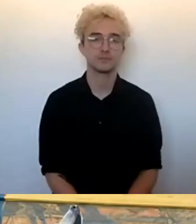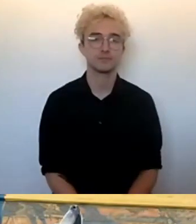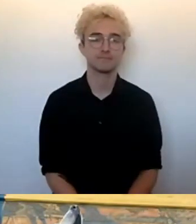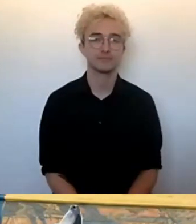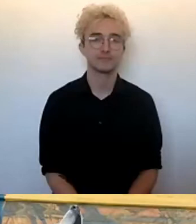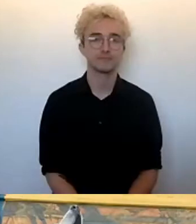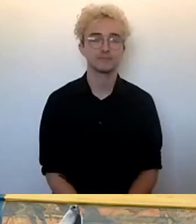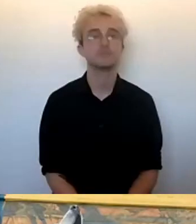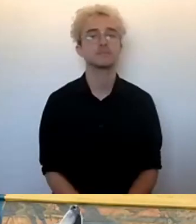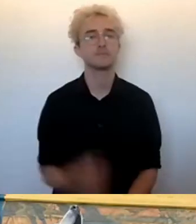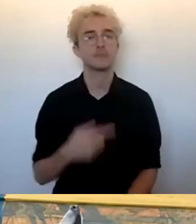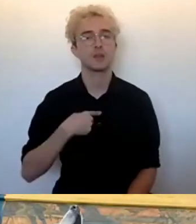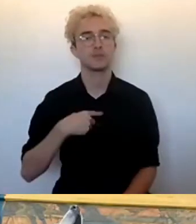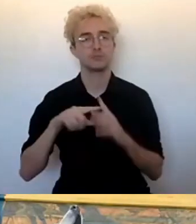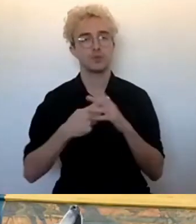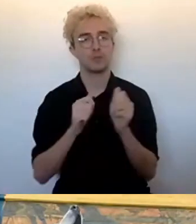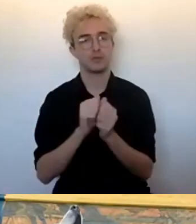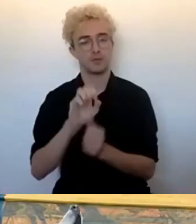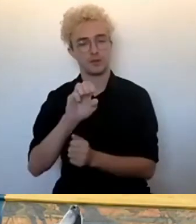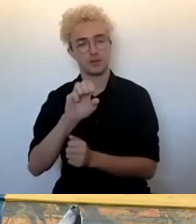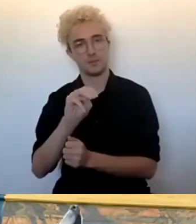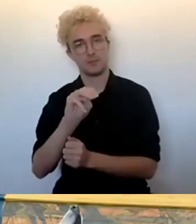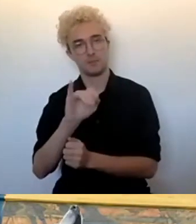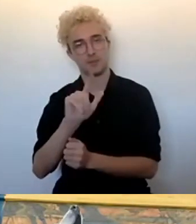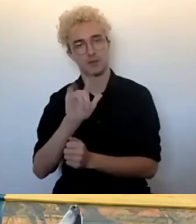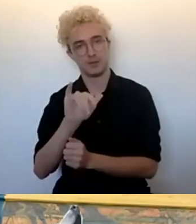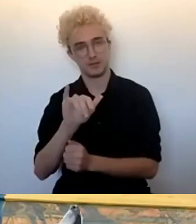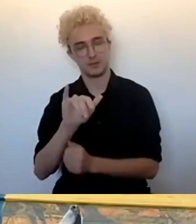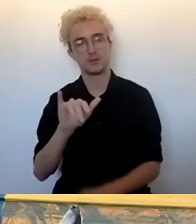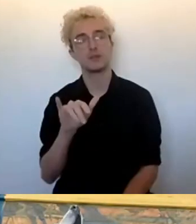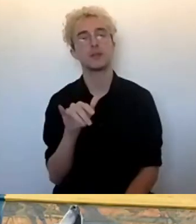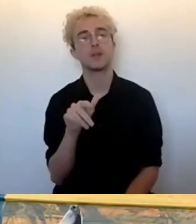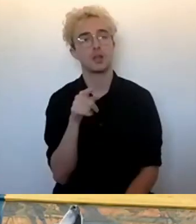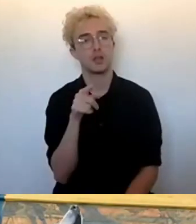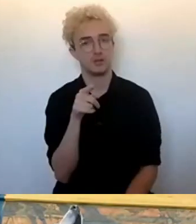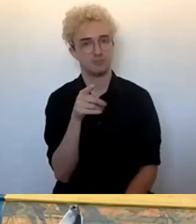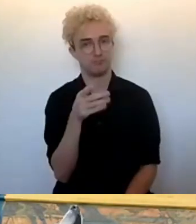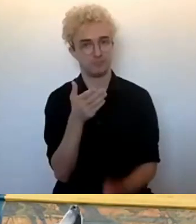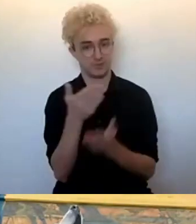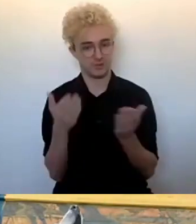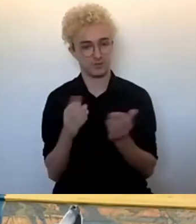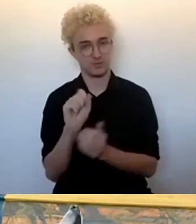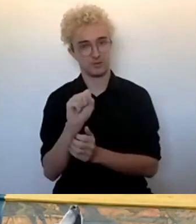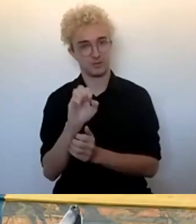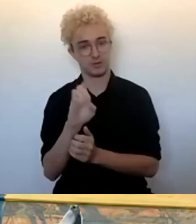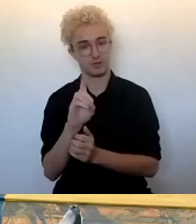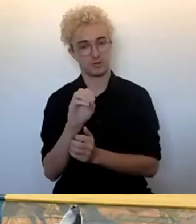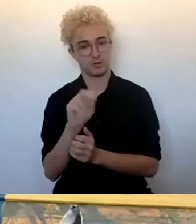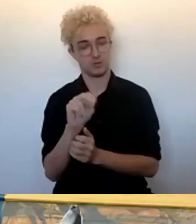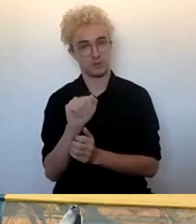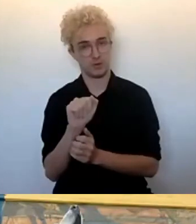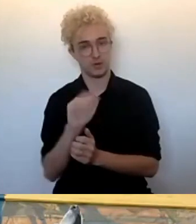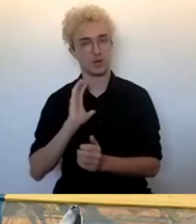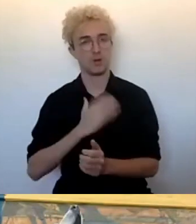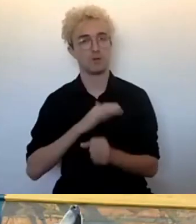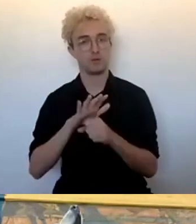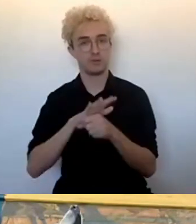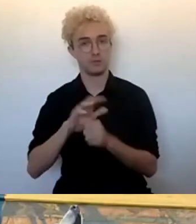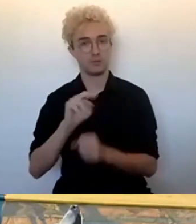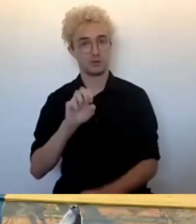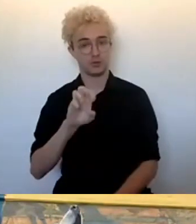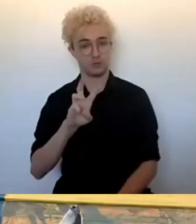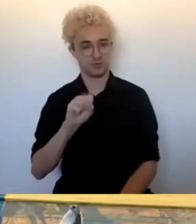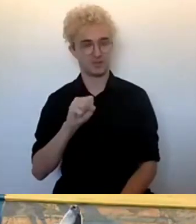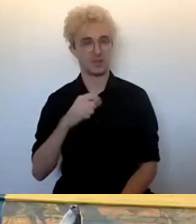So I'll start with you, Emily, because being here in Sedona, the Red Rock News, our local paper, I do have to give a shout